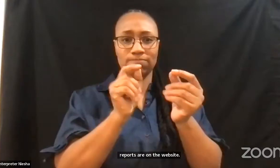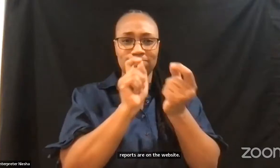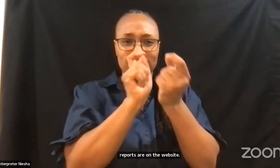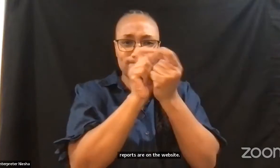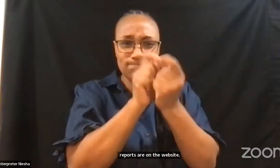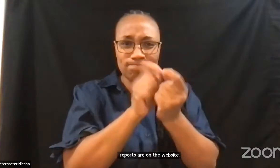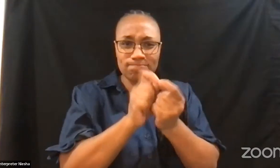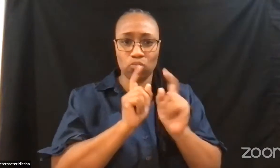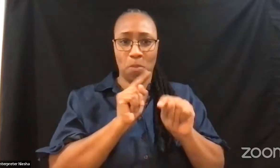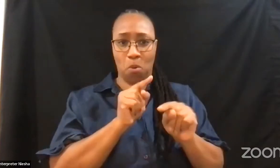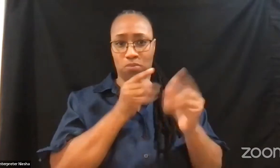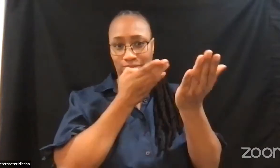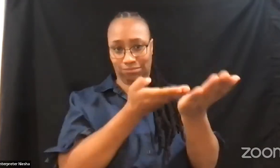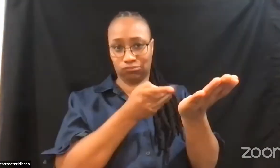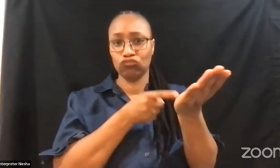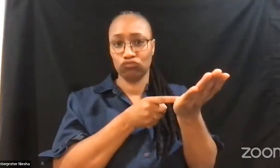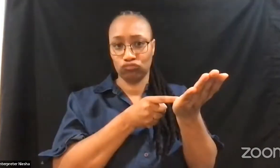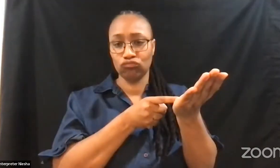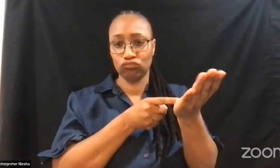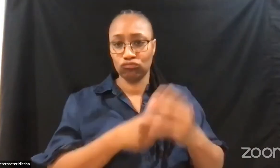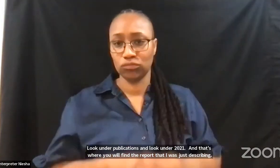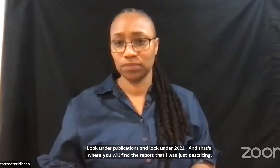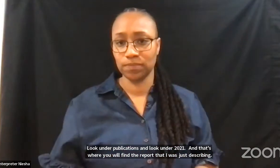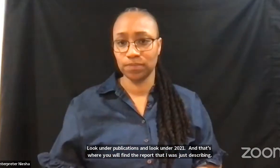which outlines the research.